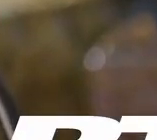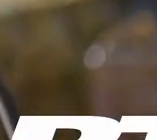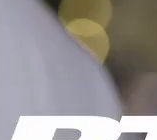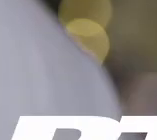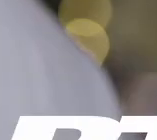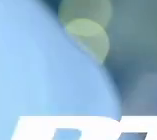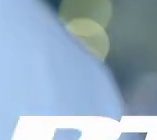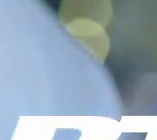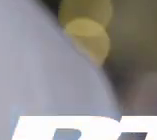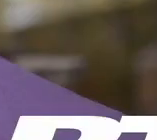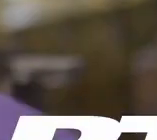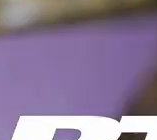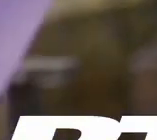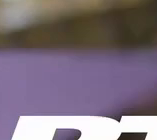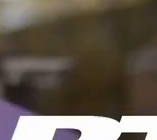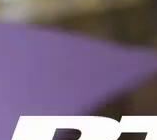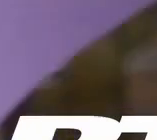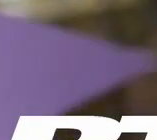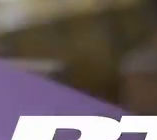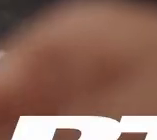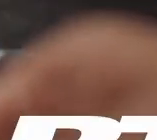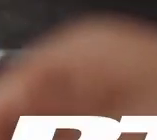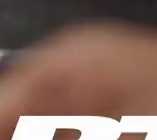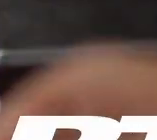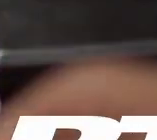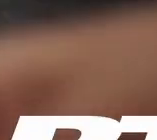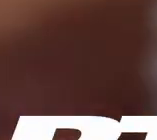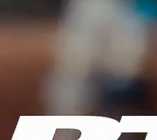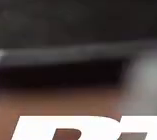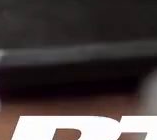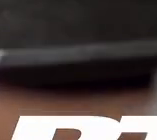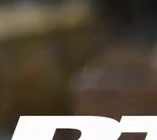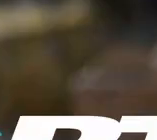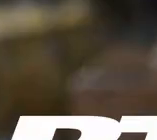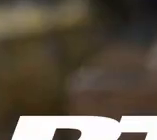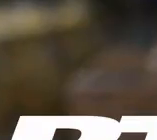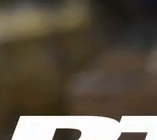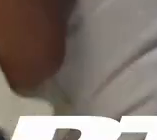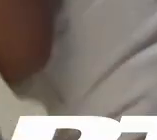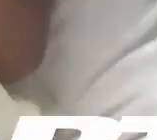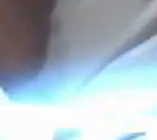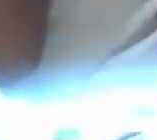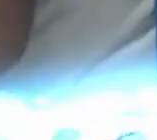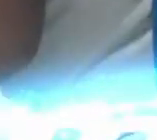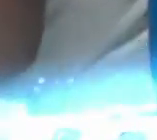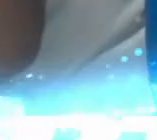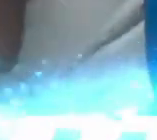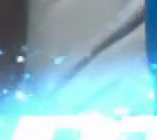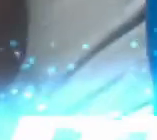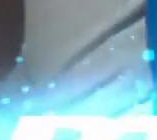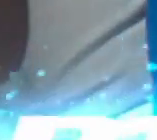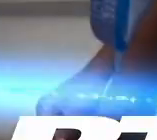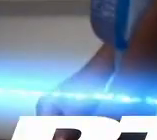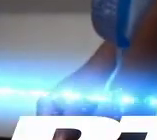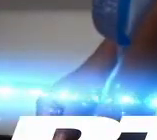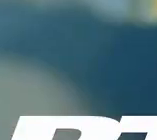Make this festive season fun and fast with BTC's fiber internet. Sign up and BTC will give you 1 month free, or go postpaid and get